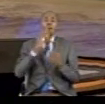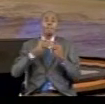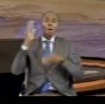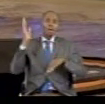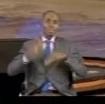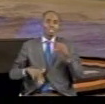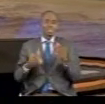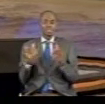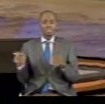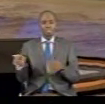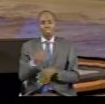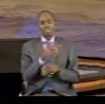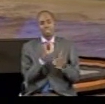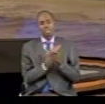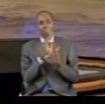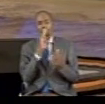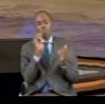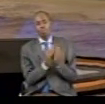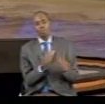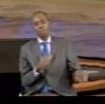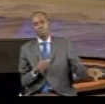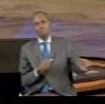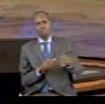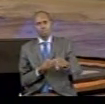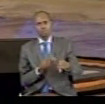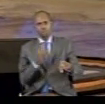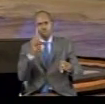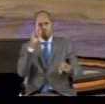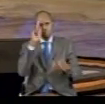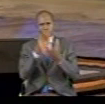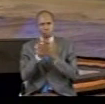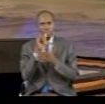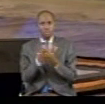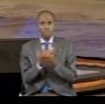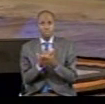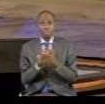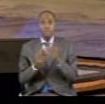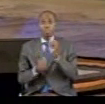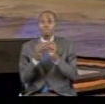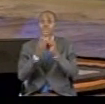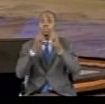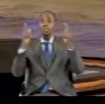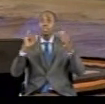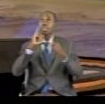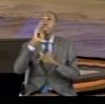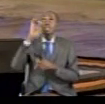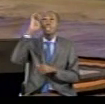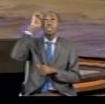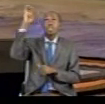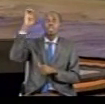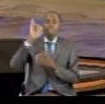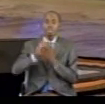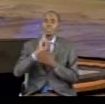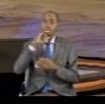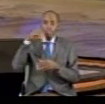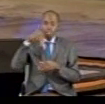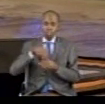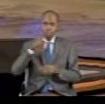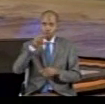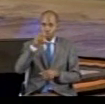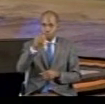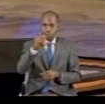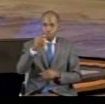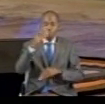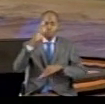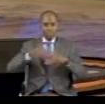be with them. You believe that? Greater is he that is in you than he that is